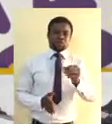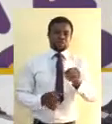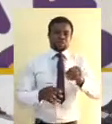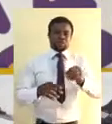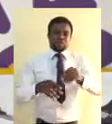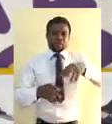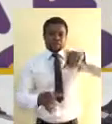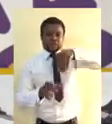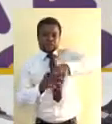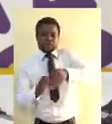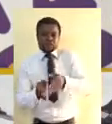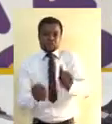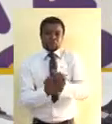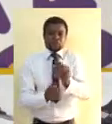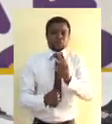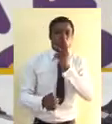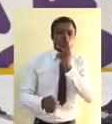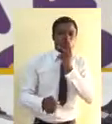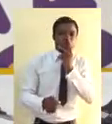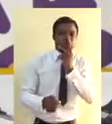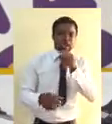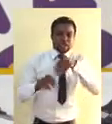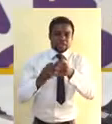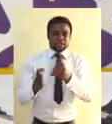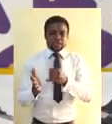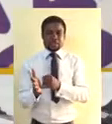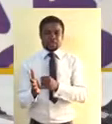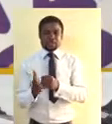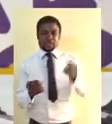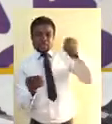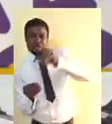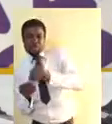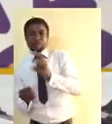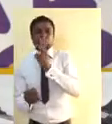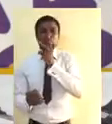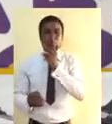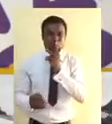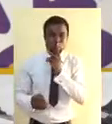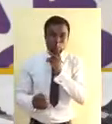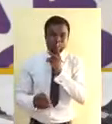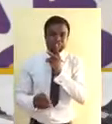You can use a funnel to carefully put the water inside the bottle.